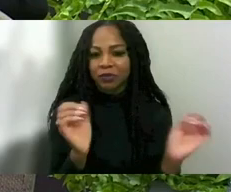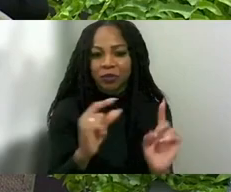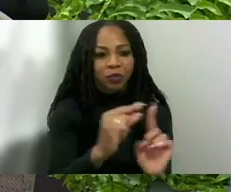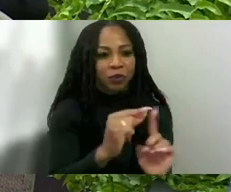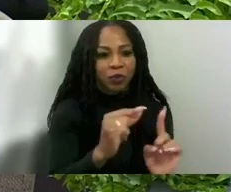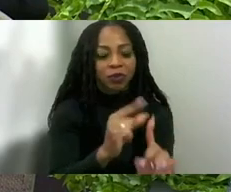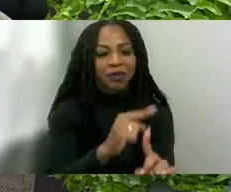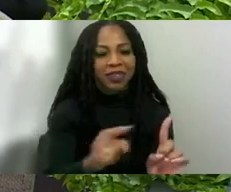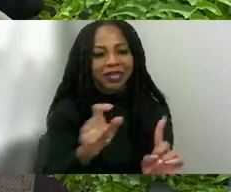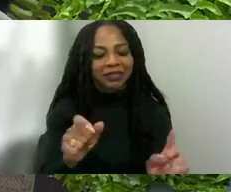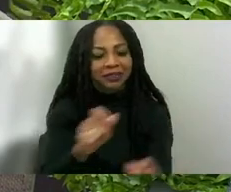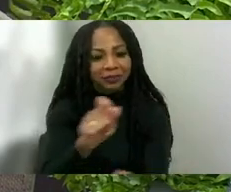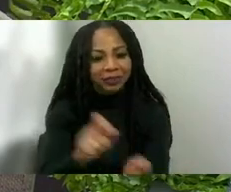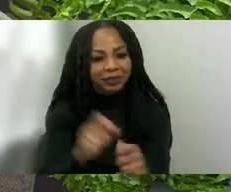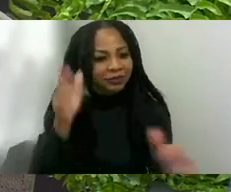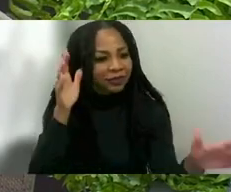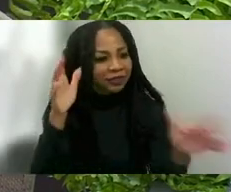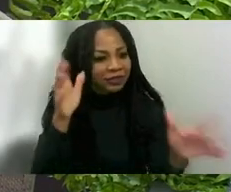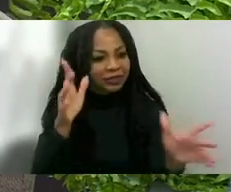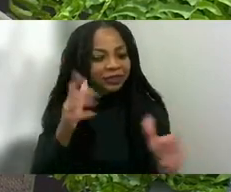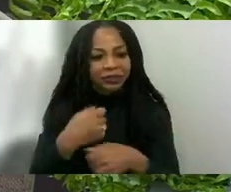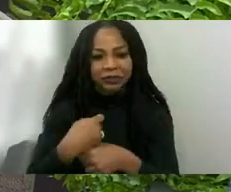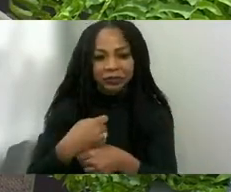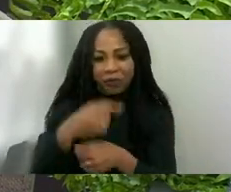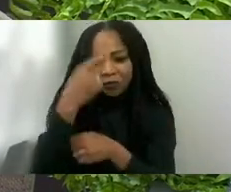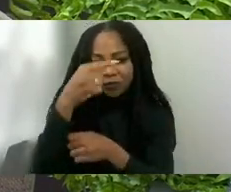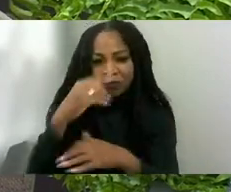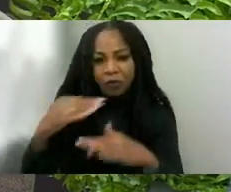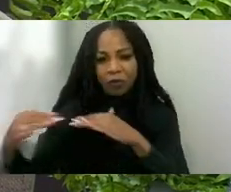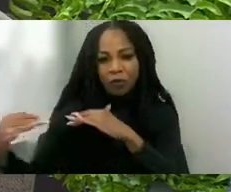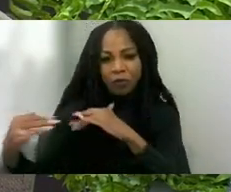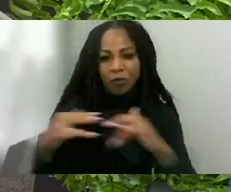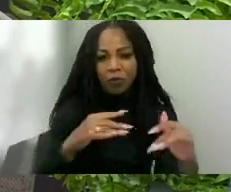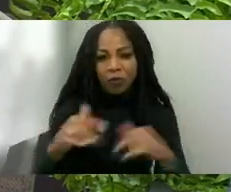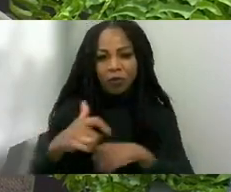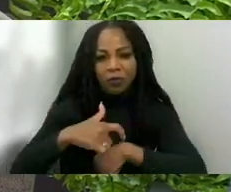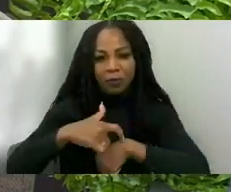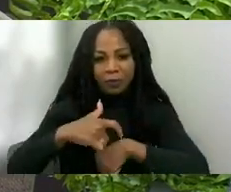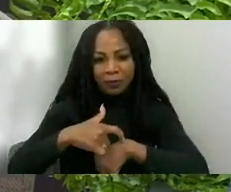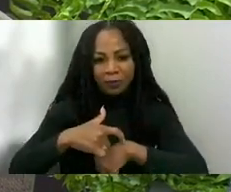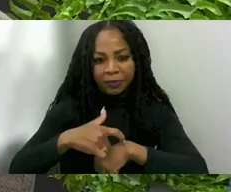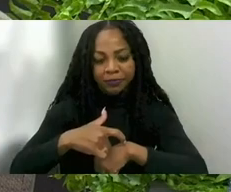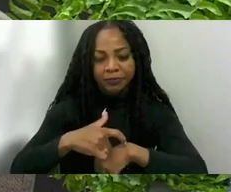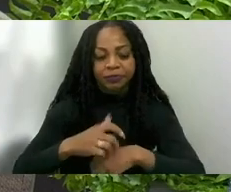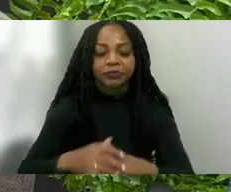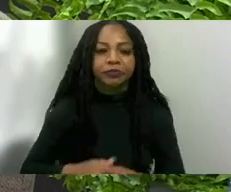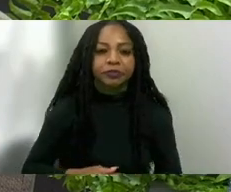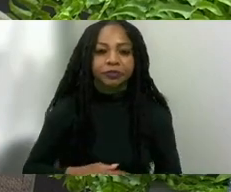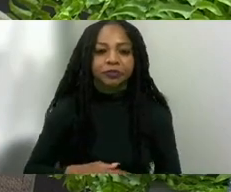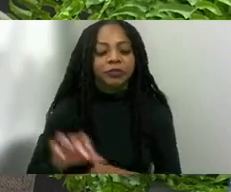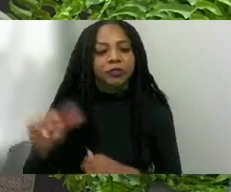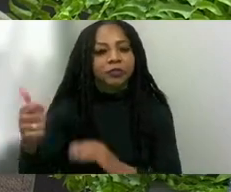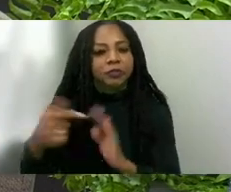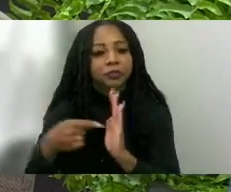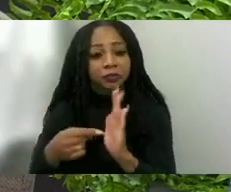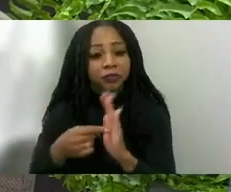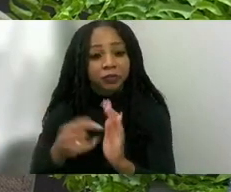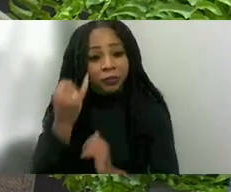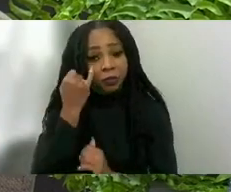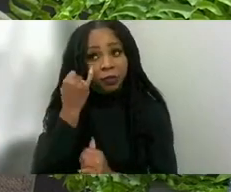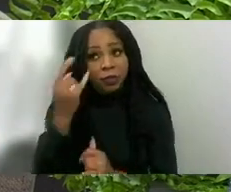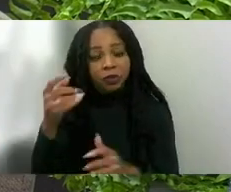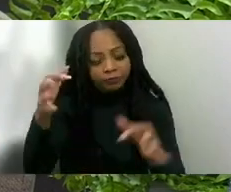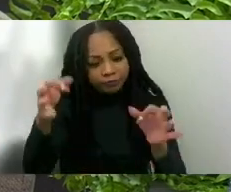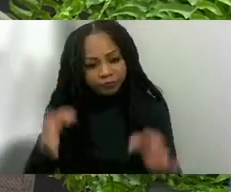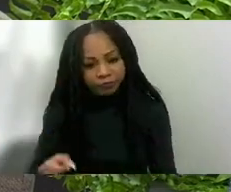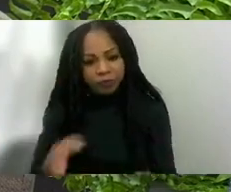was created for wartime. For instance, if they decide they're going to go to